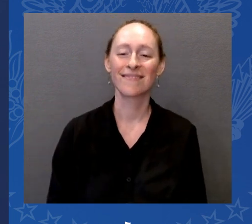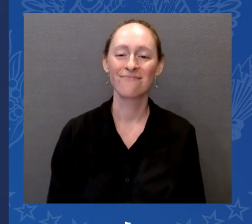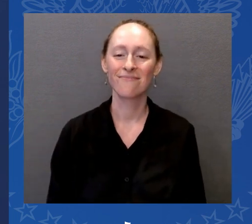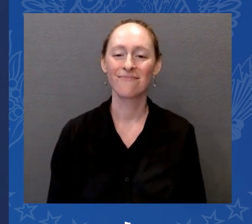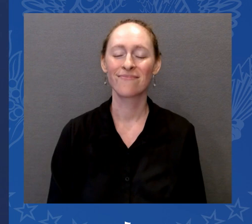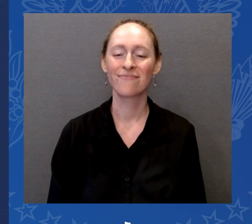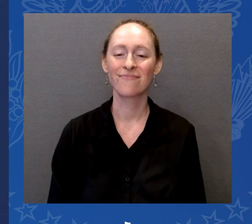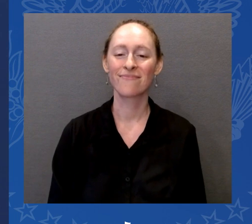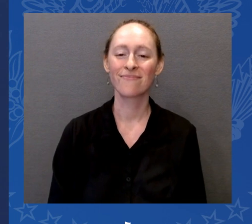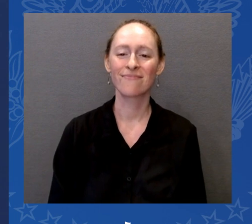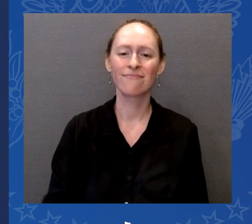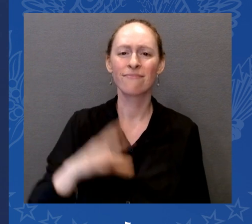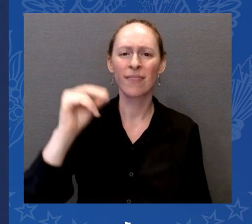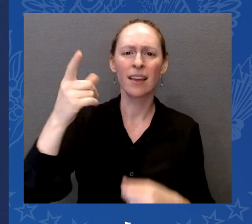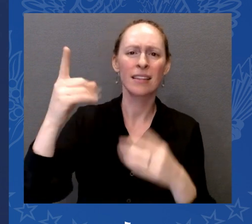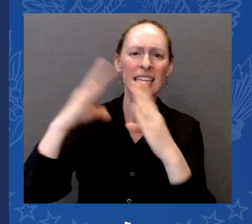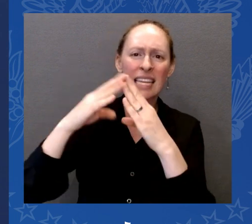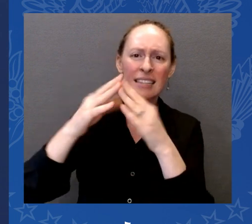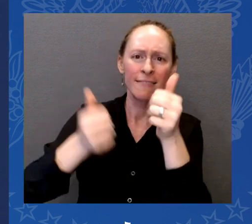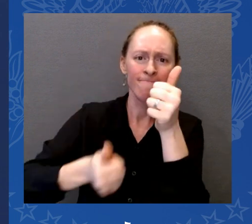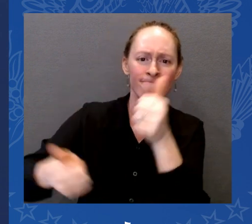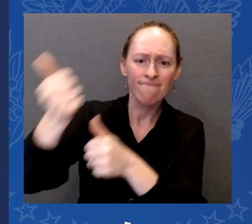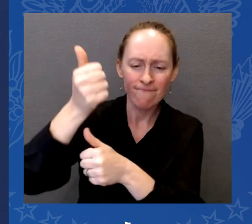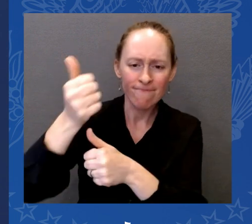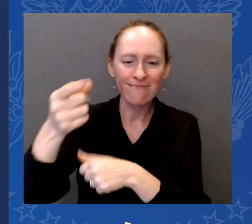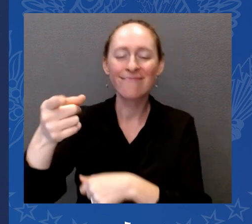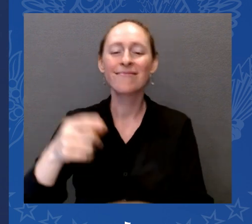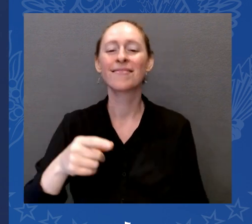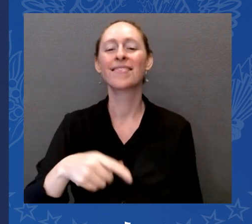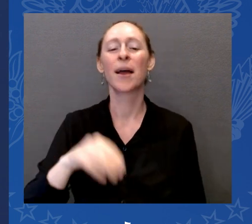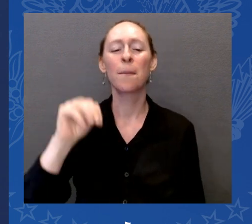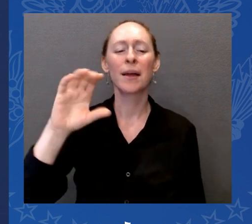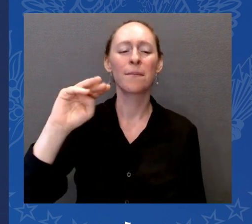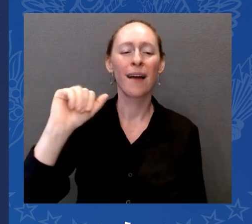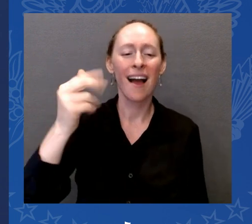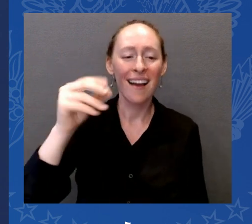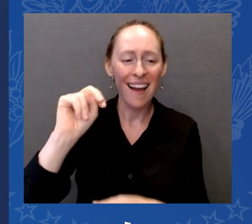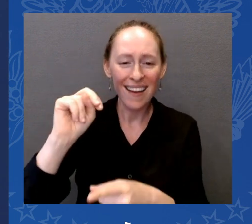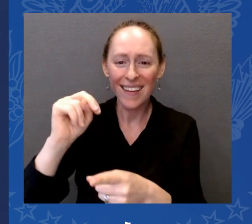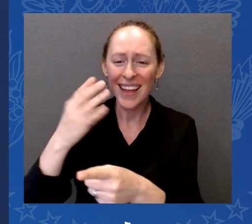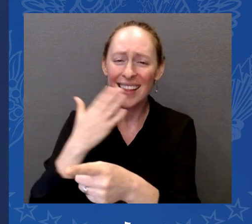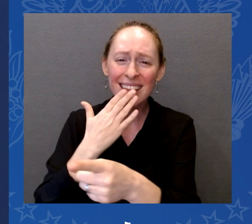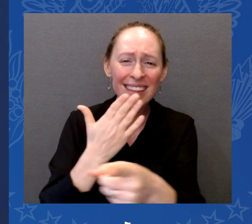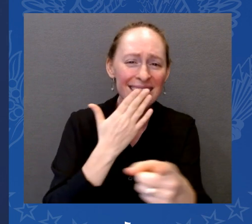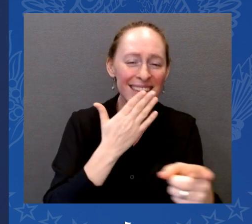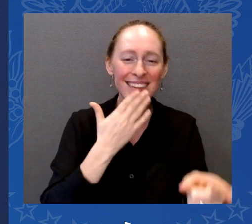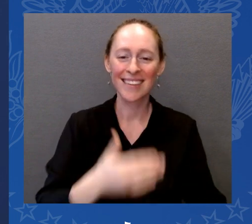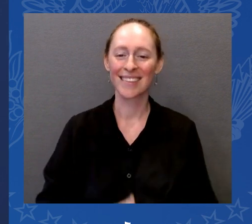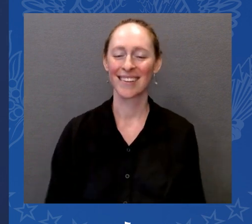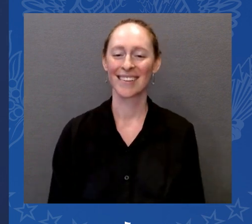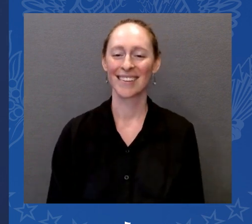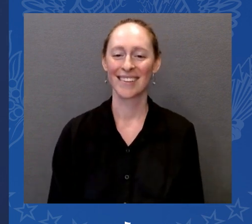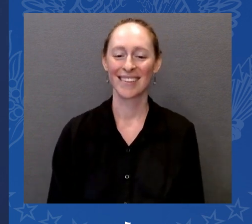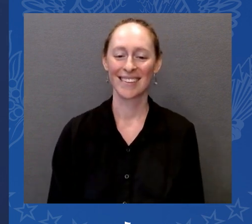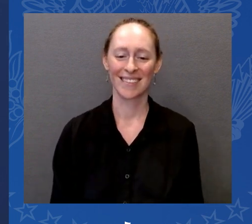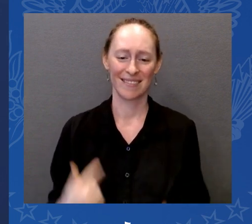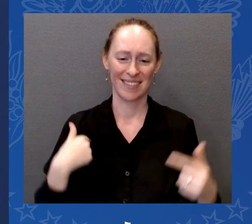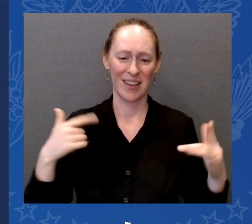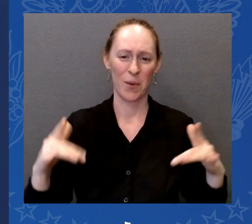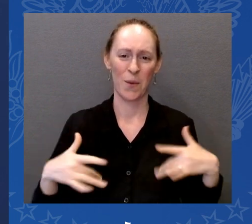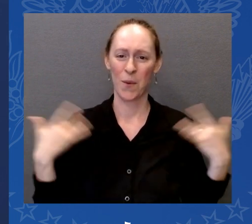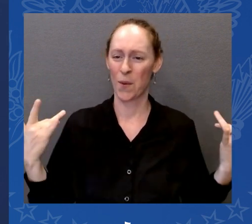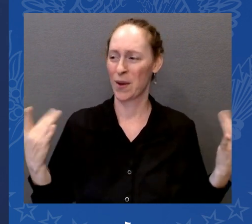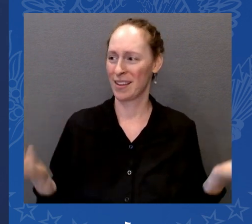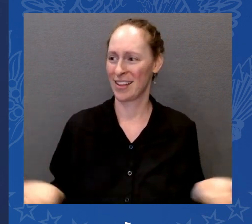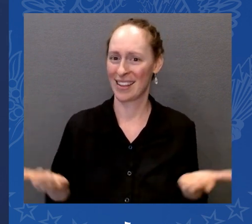me, and that means so much to our country with the project we're here to celebrate today. Governor Hochul, thank you for the passport into the